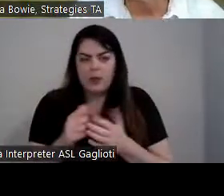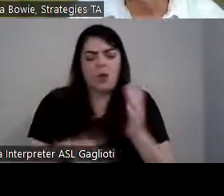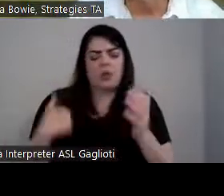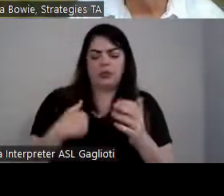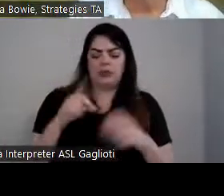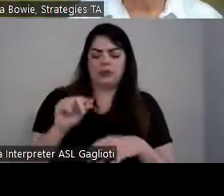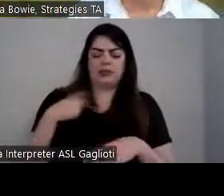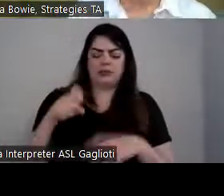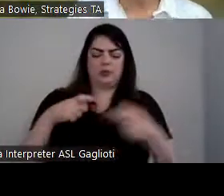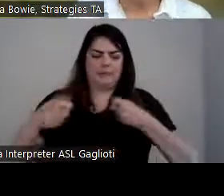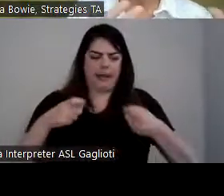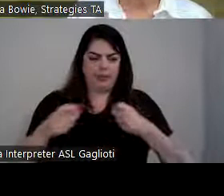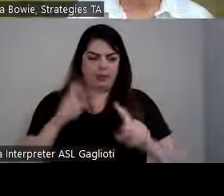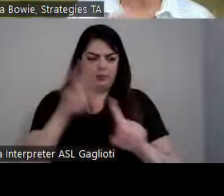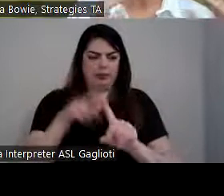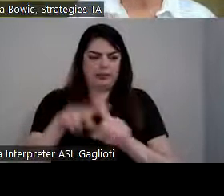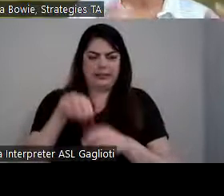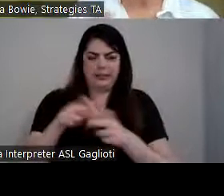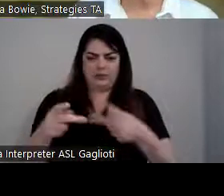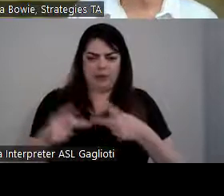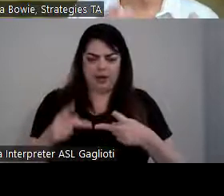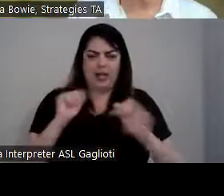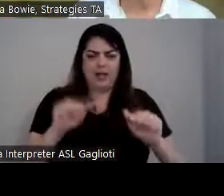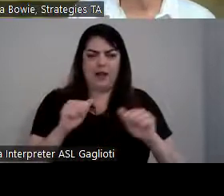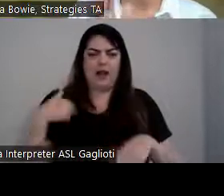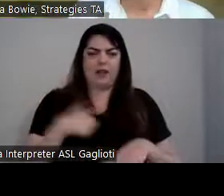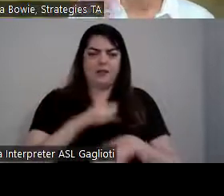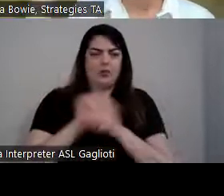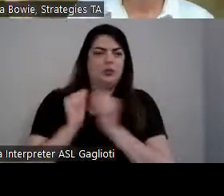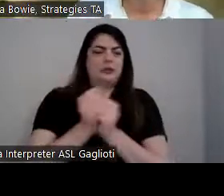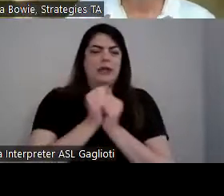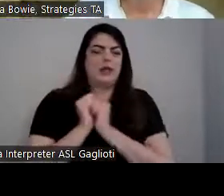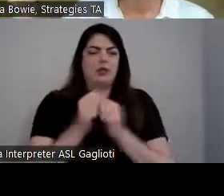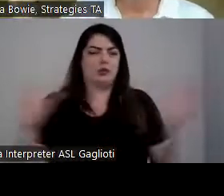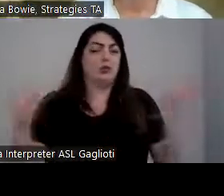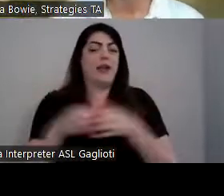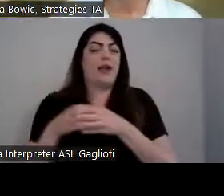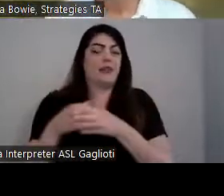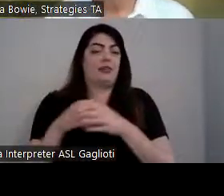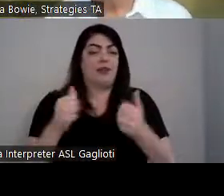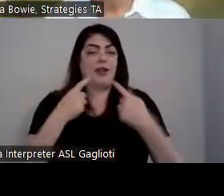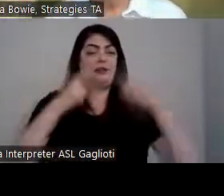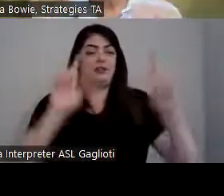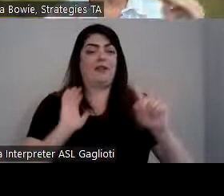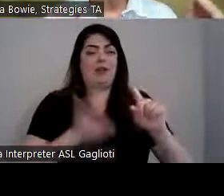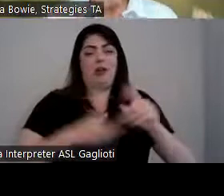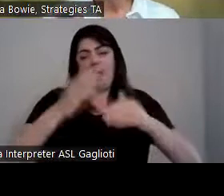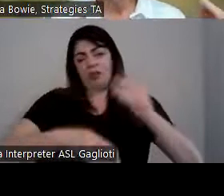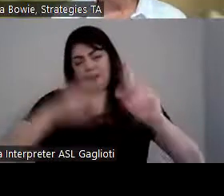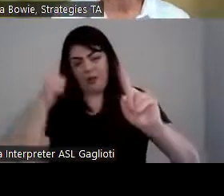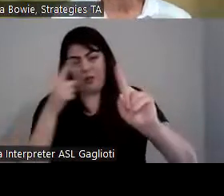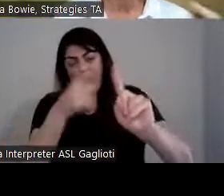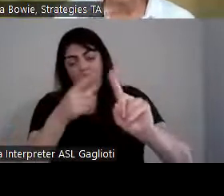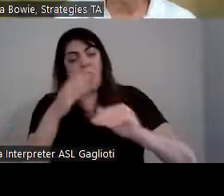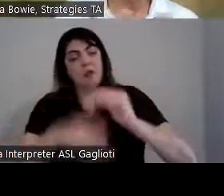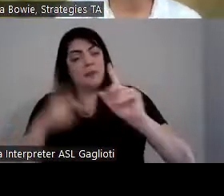into place to enable us to work together collectively to achieve our ultimate goal, right? The ultimate goal